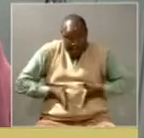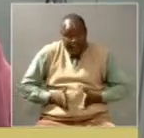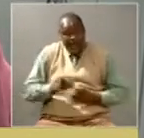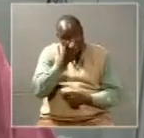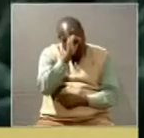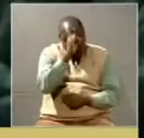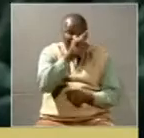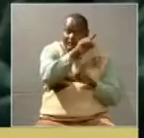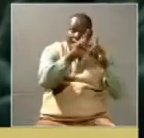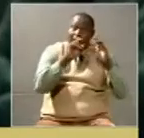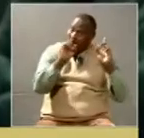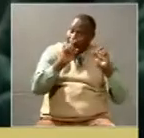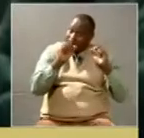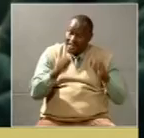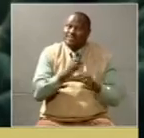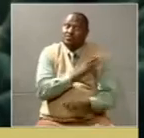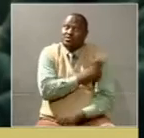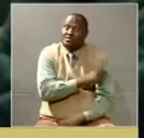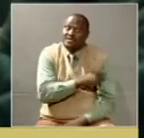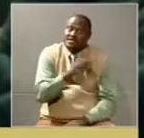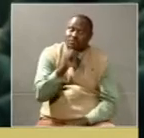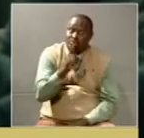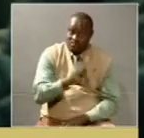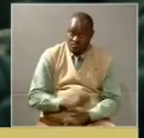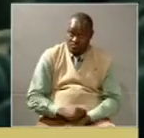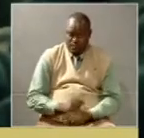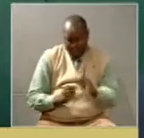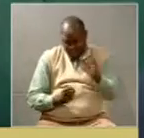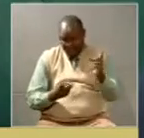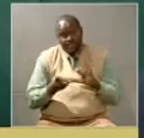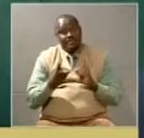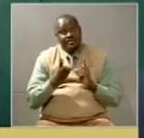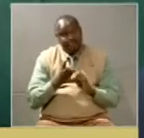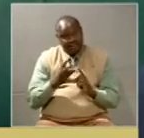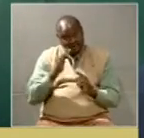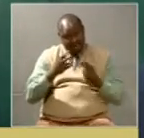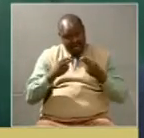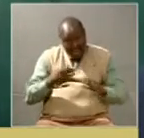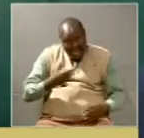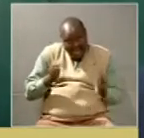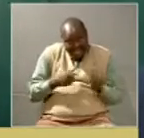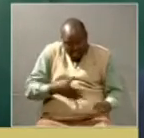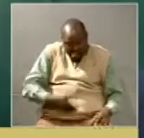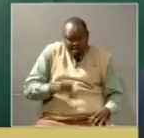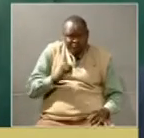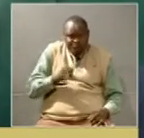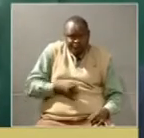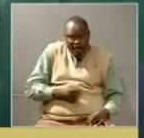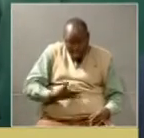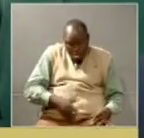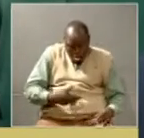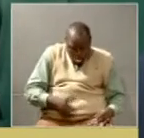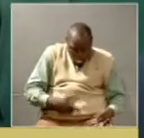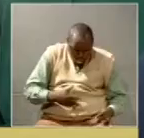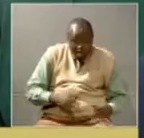skilled personnel. Then they have to, in case they get fistulas, immediately after